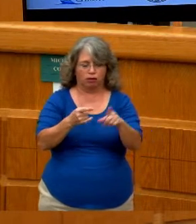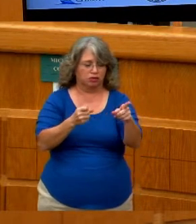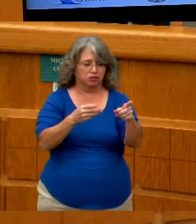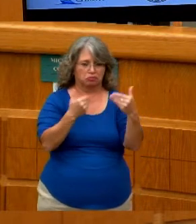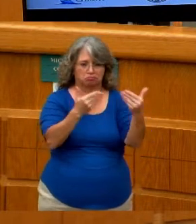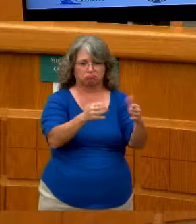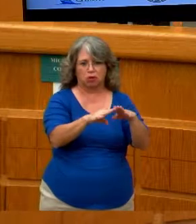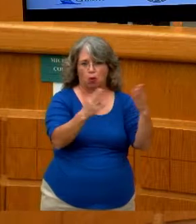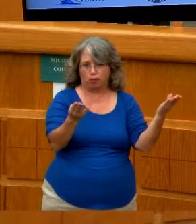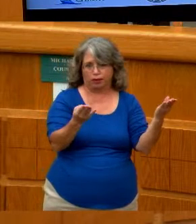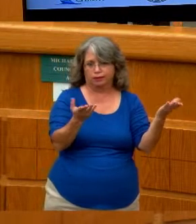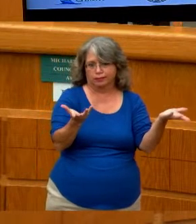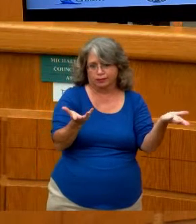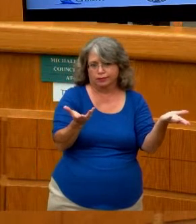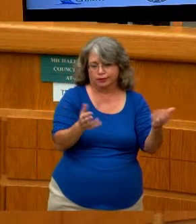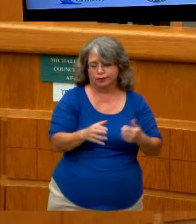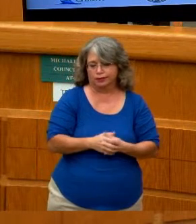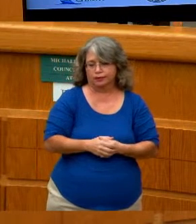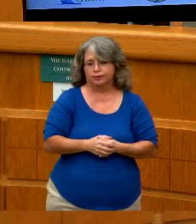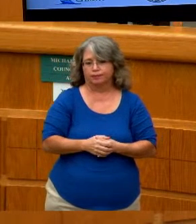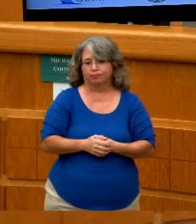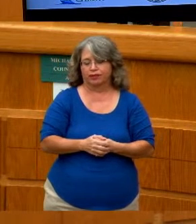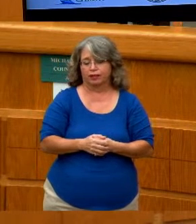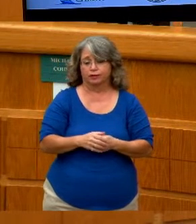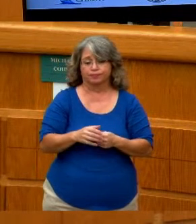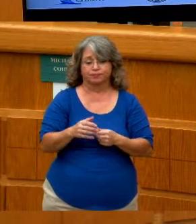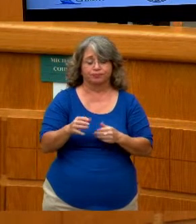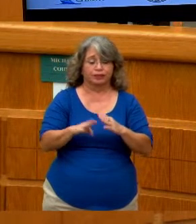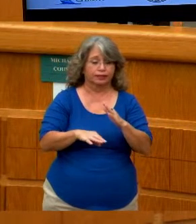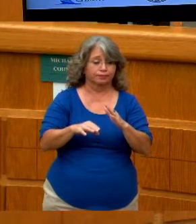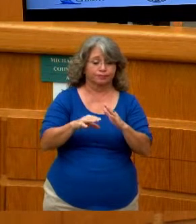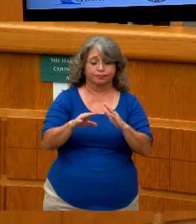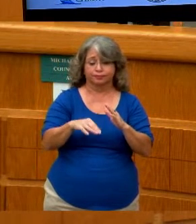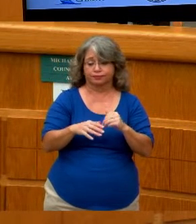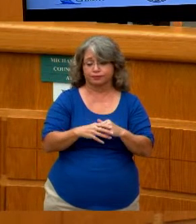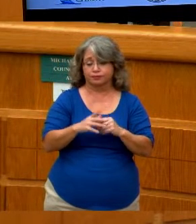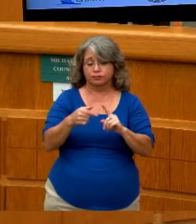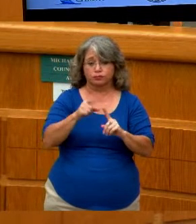of their proceeds as food instead of alcohol. So